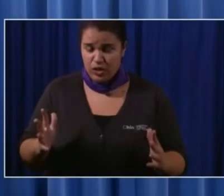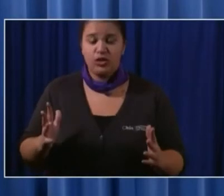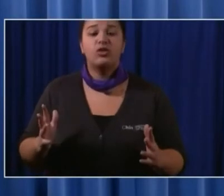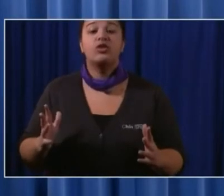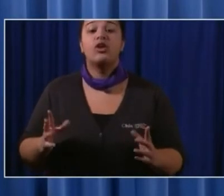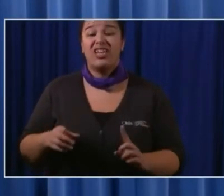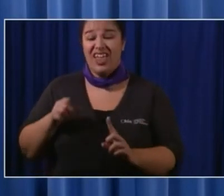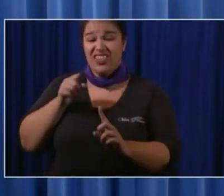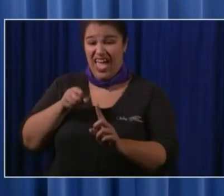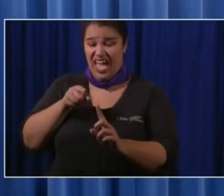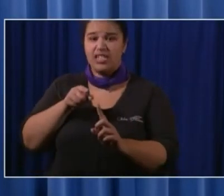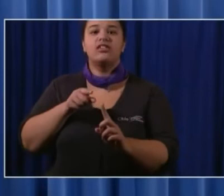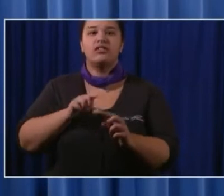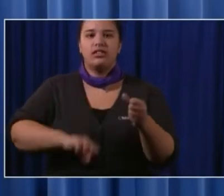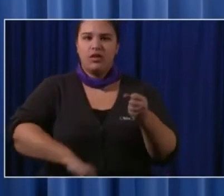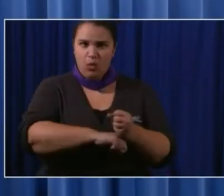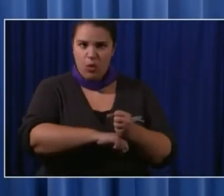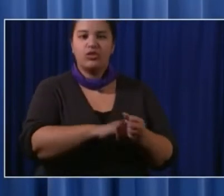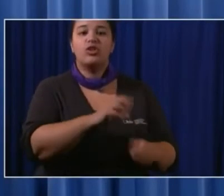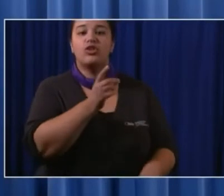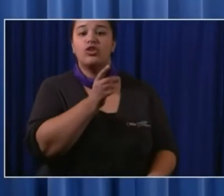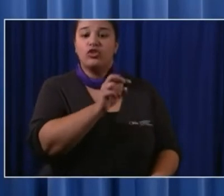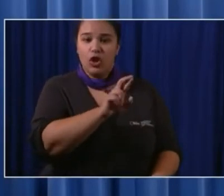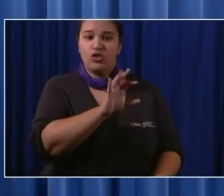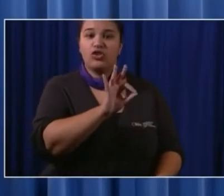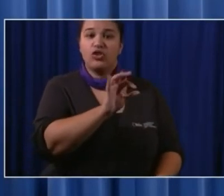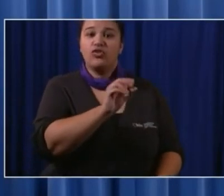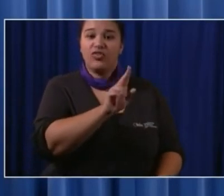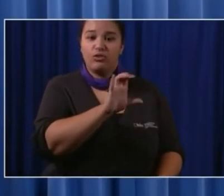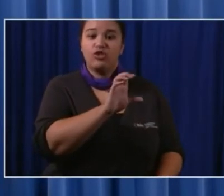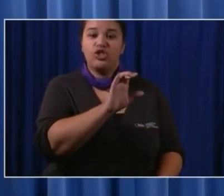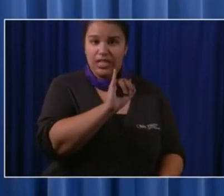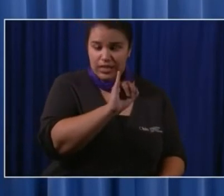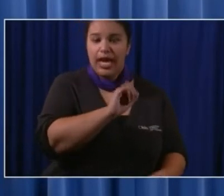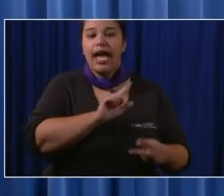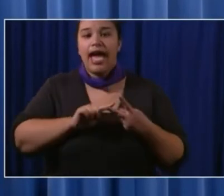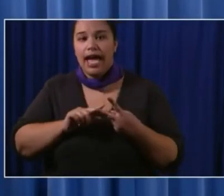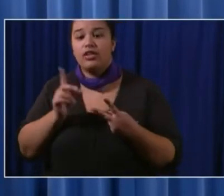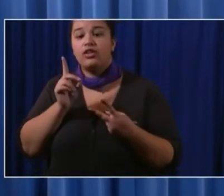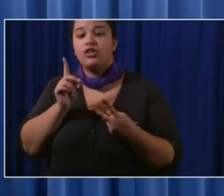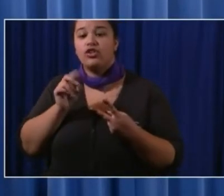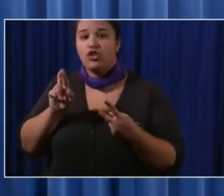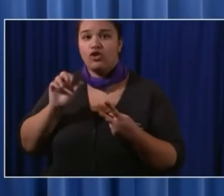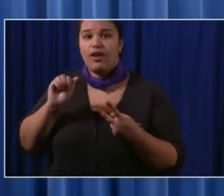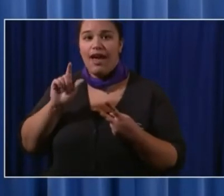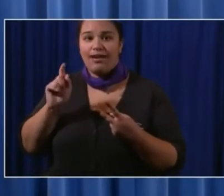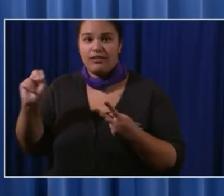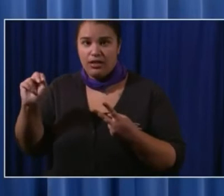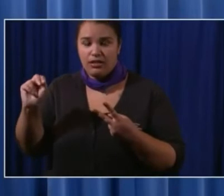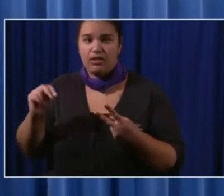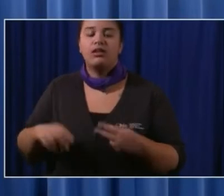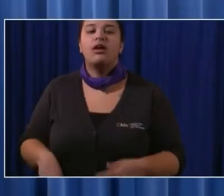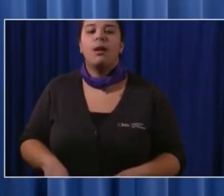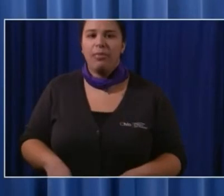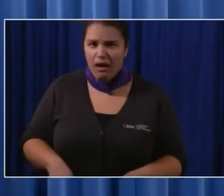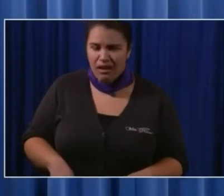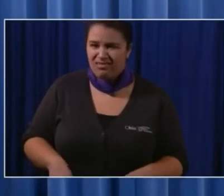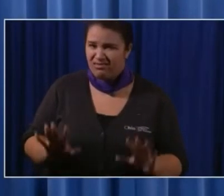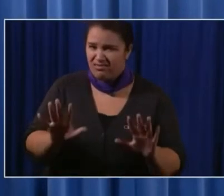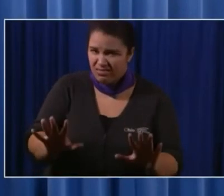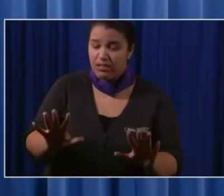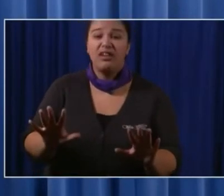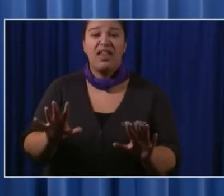made by Dr. Fauci and Dr. Acton back in March. The point is, if 700,000 to 1.8 million Ohioans have already